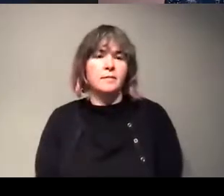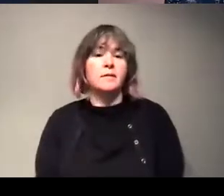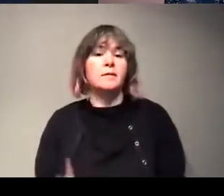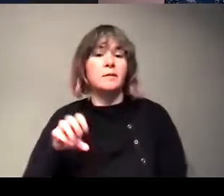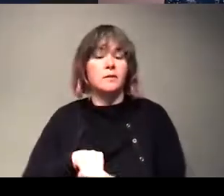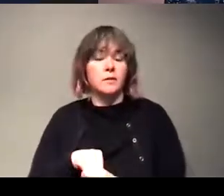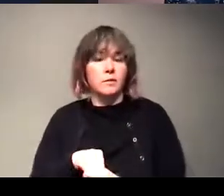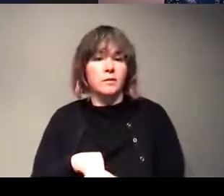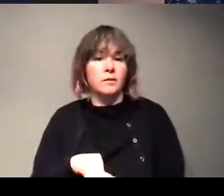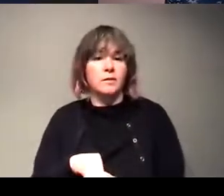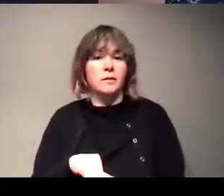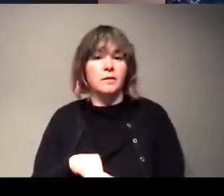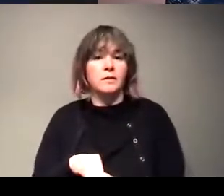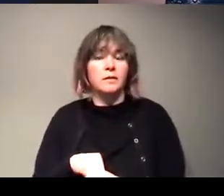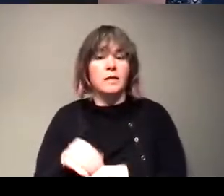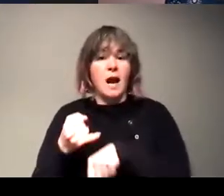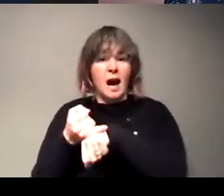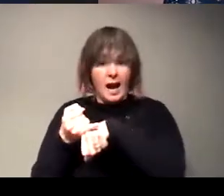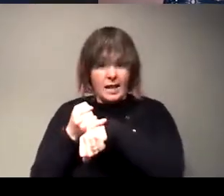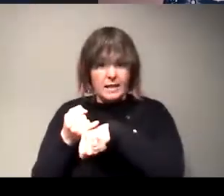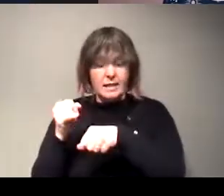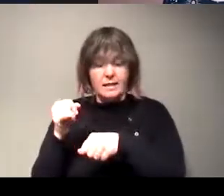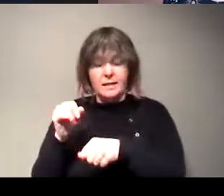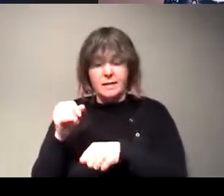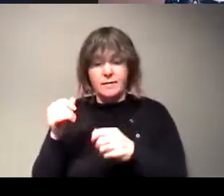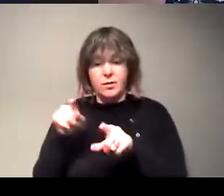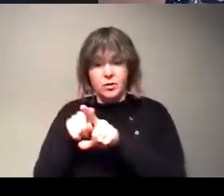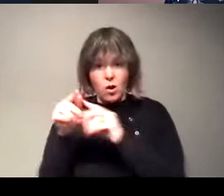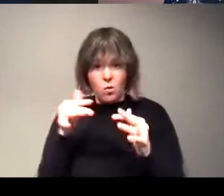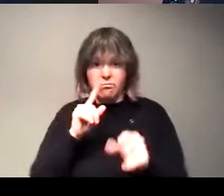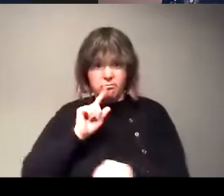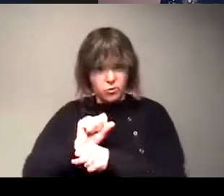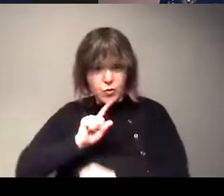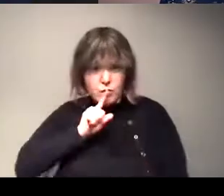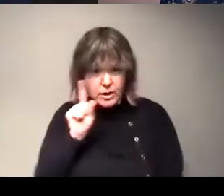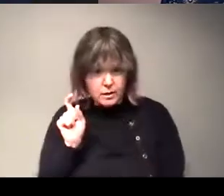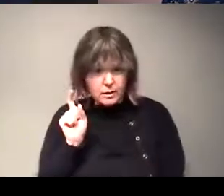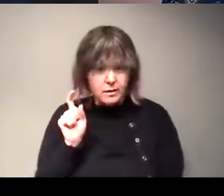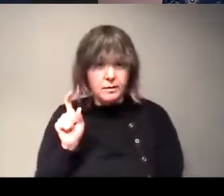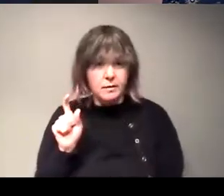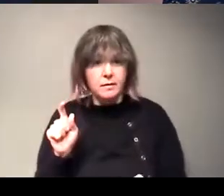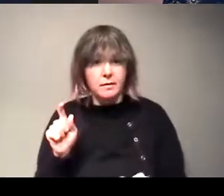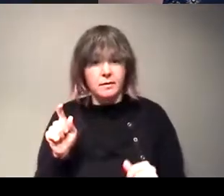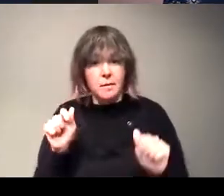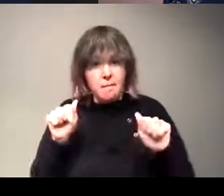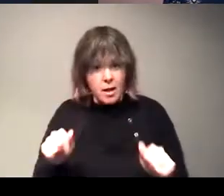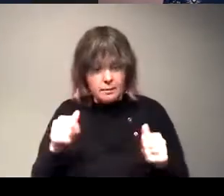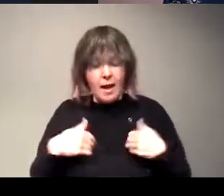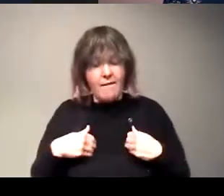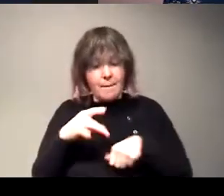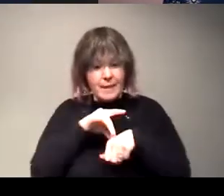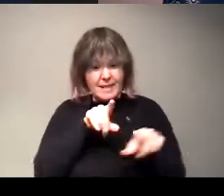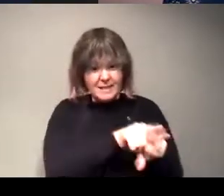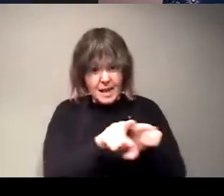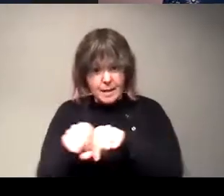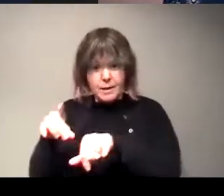Including whether or not the islands in Star Wars are real, and how likely is it that there is an Earth-like planet and or